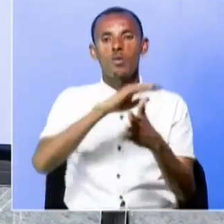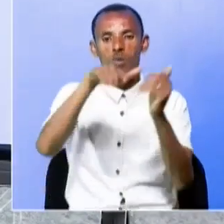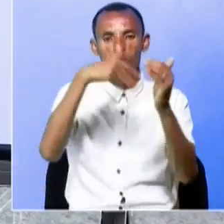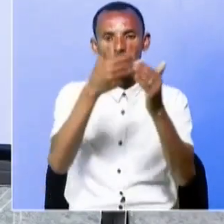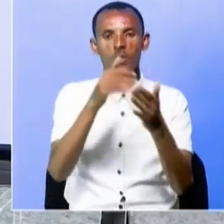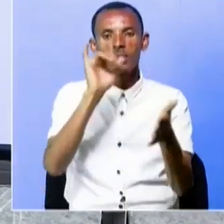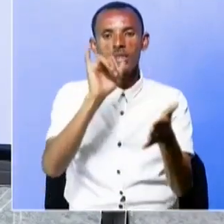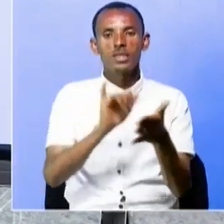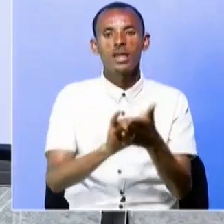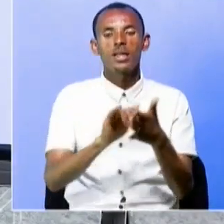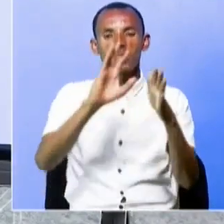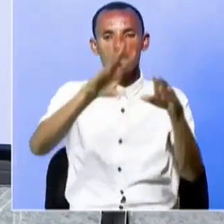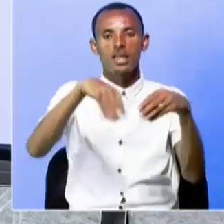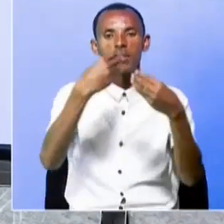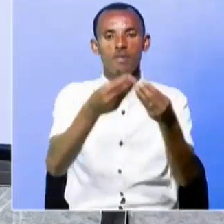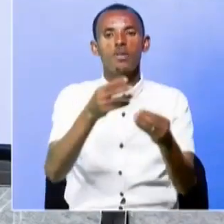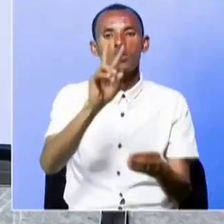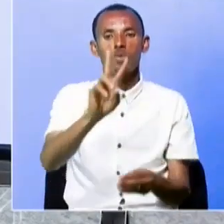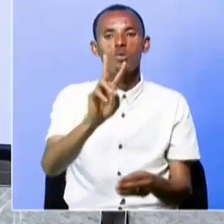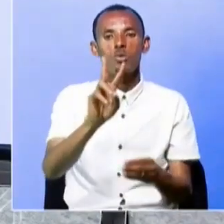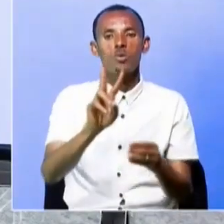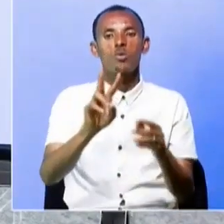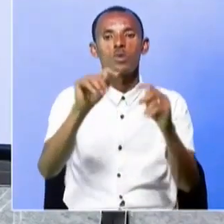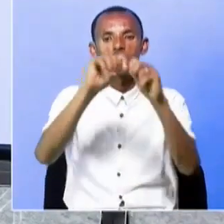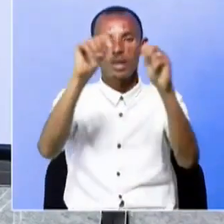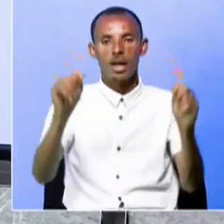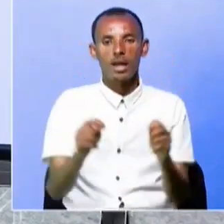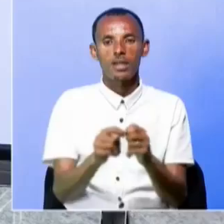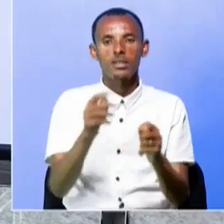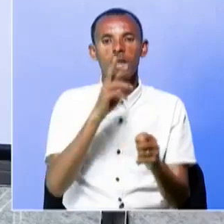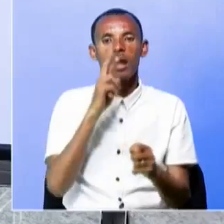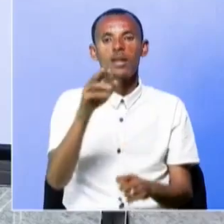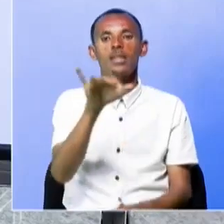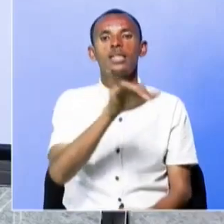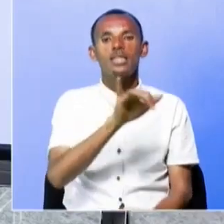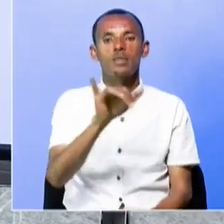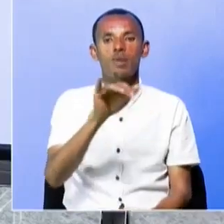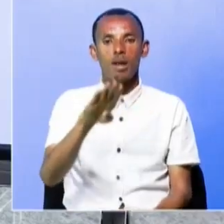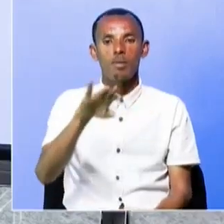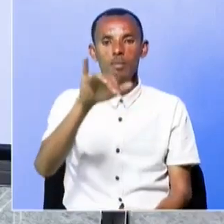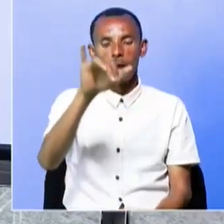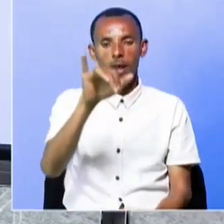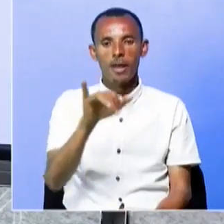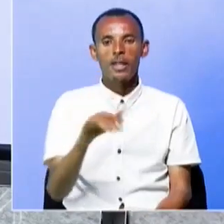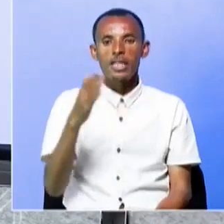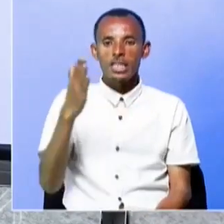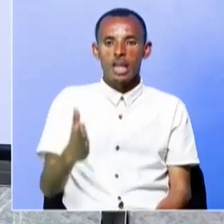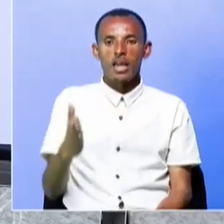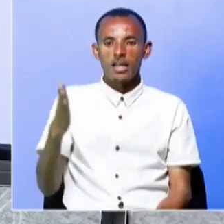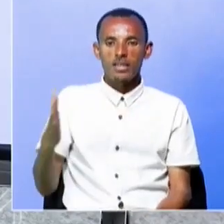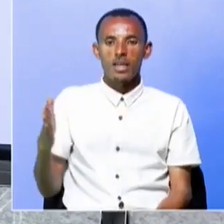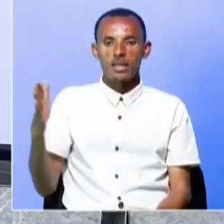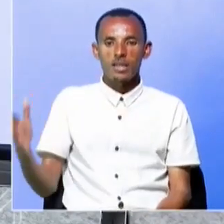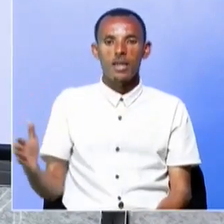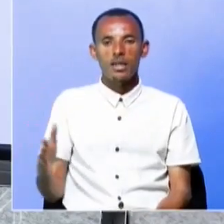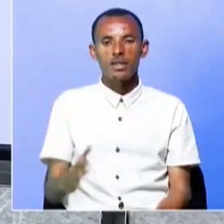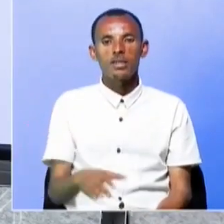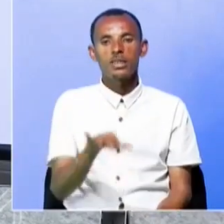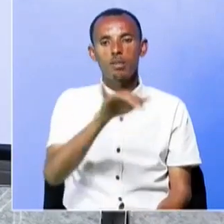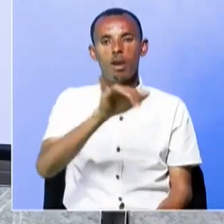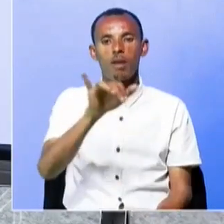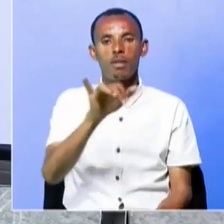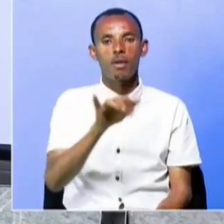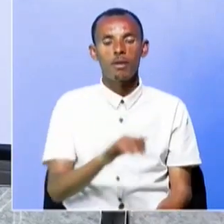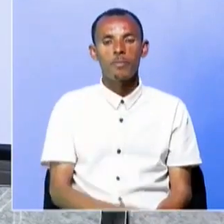that the given two triangles are similar by side